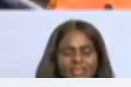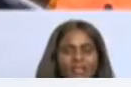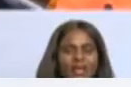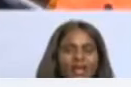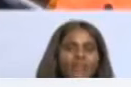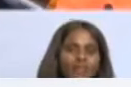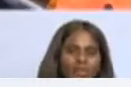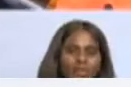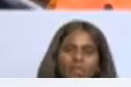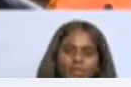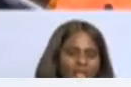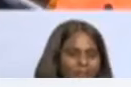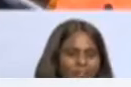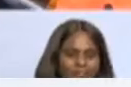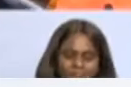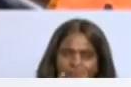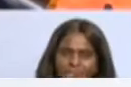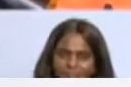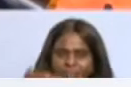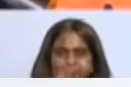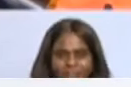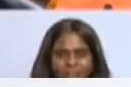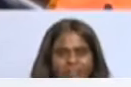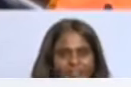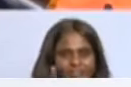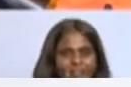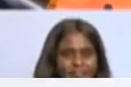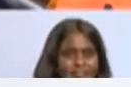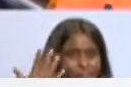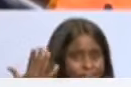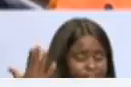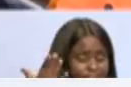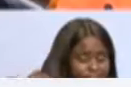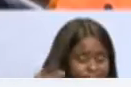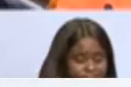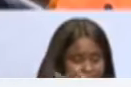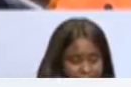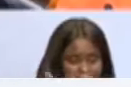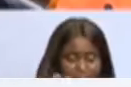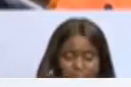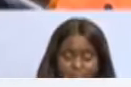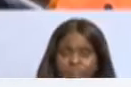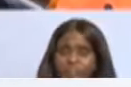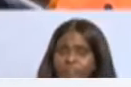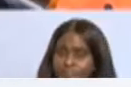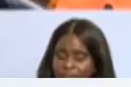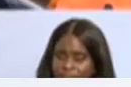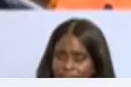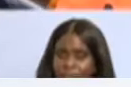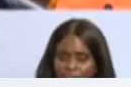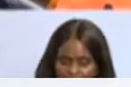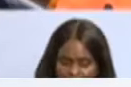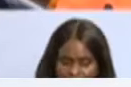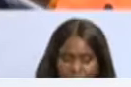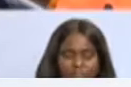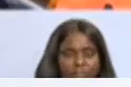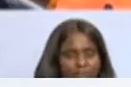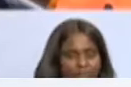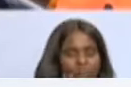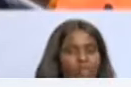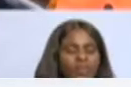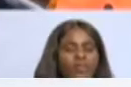don't have to import desks as was the case before. They are procured, manufactured by our local people,